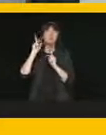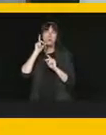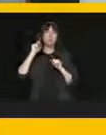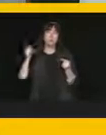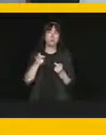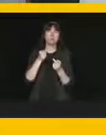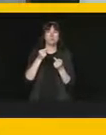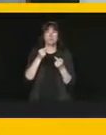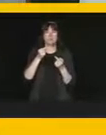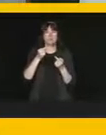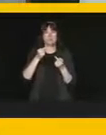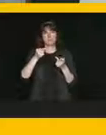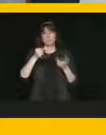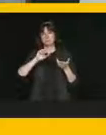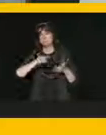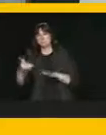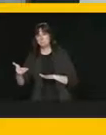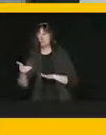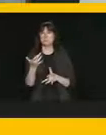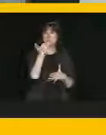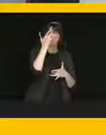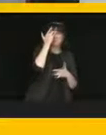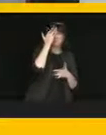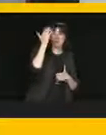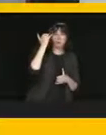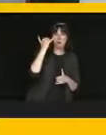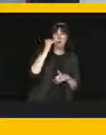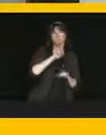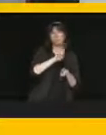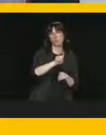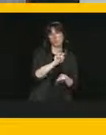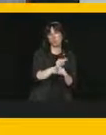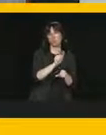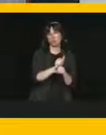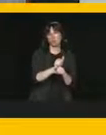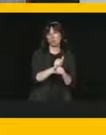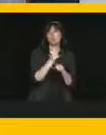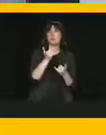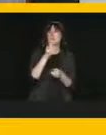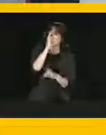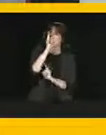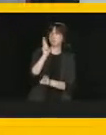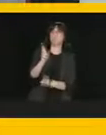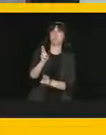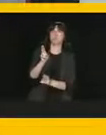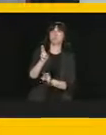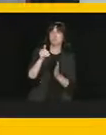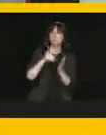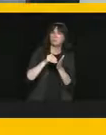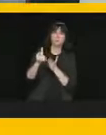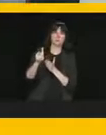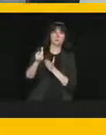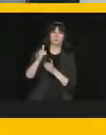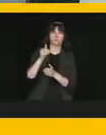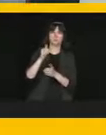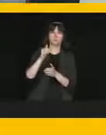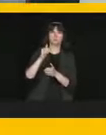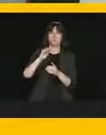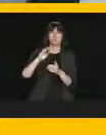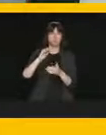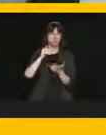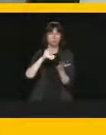fell ill because of their work. And this year, we pay tribute to the thousands of frontline workers across the country